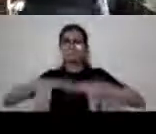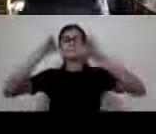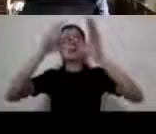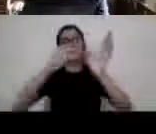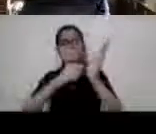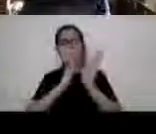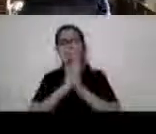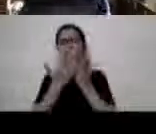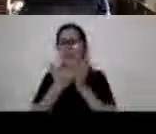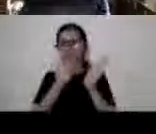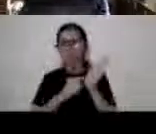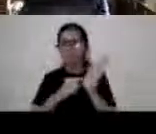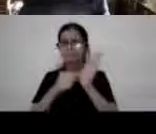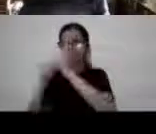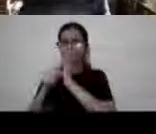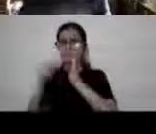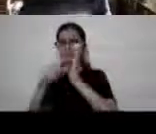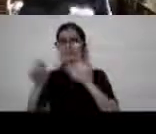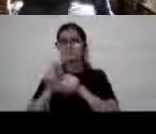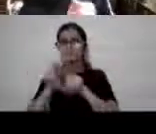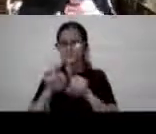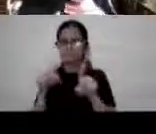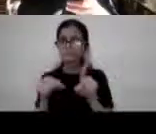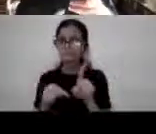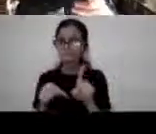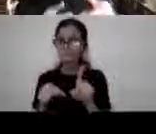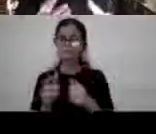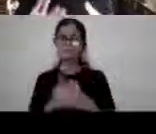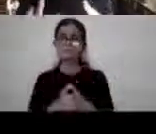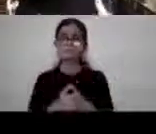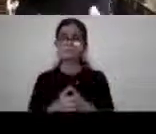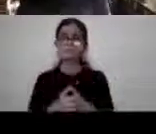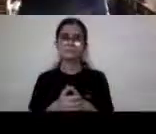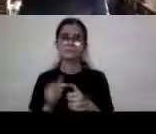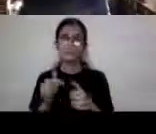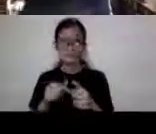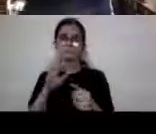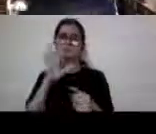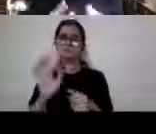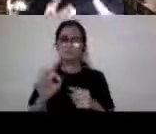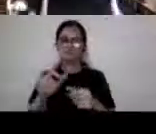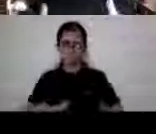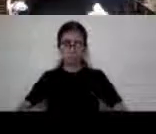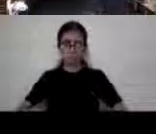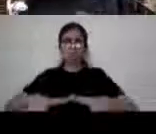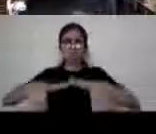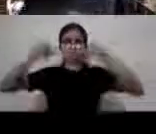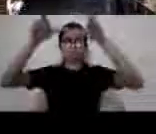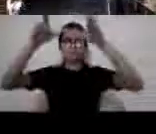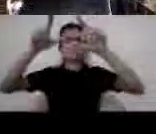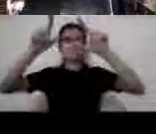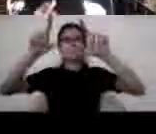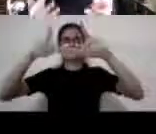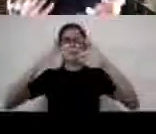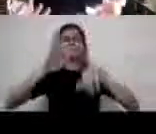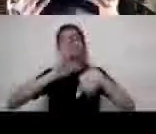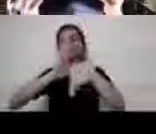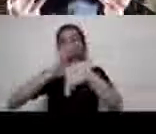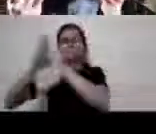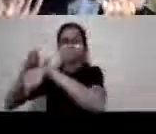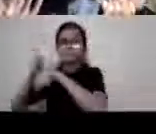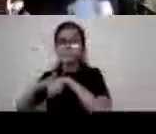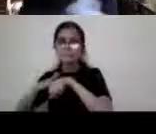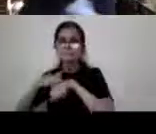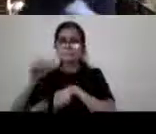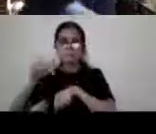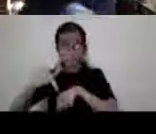of David, and it is like a huge symbol and a huge room of experience here in